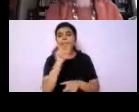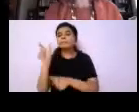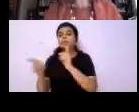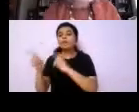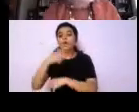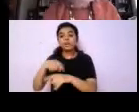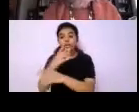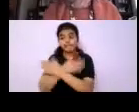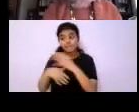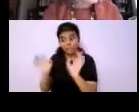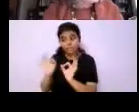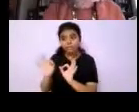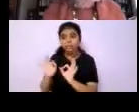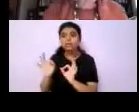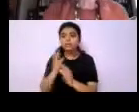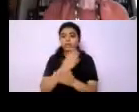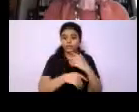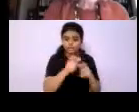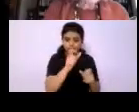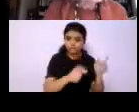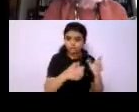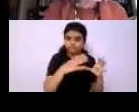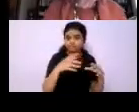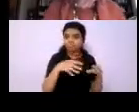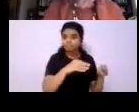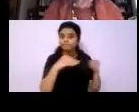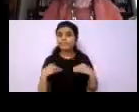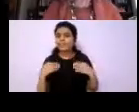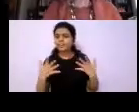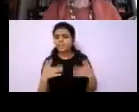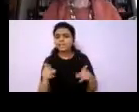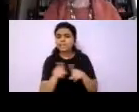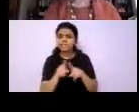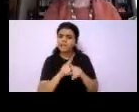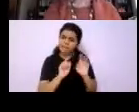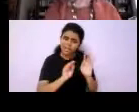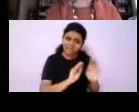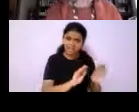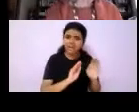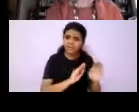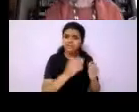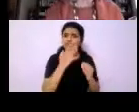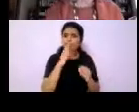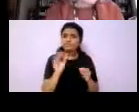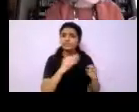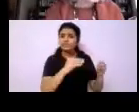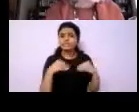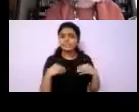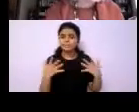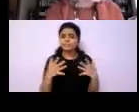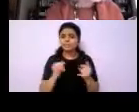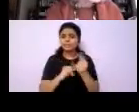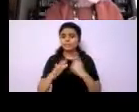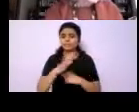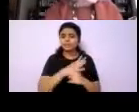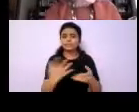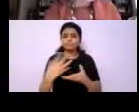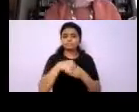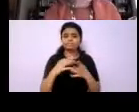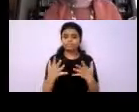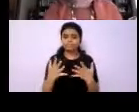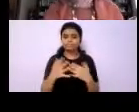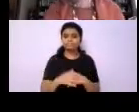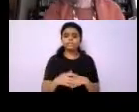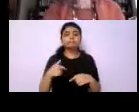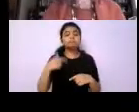While Davis's attempt to normalize the assistance needed for independence is commendable, I